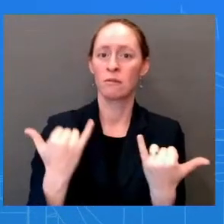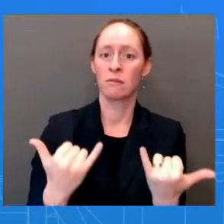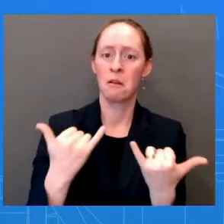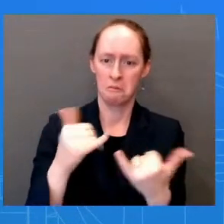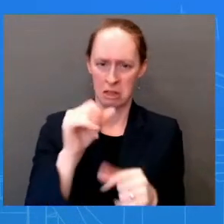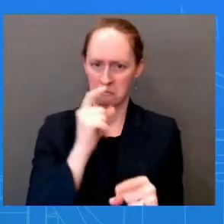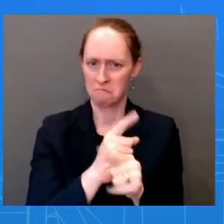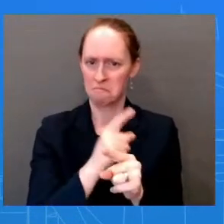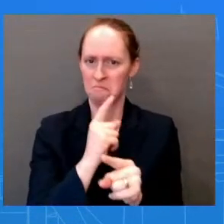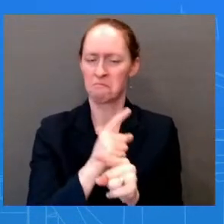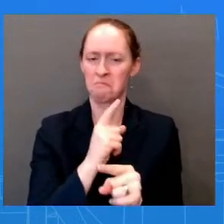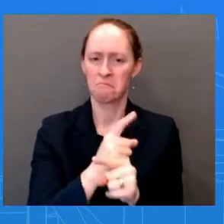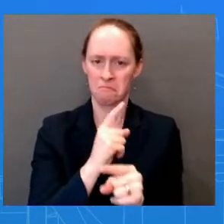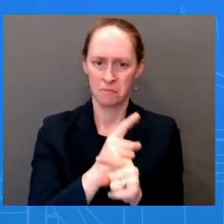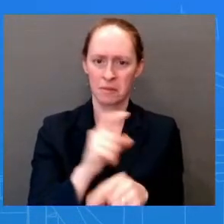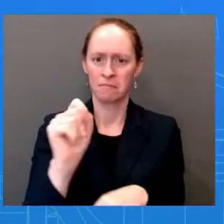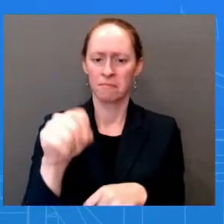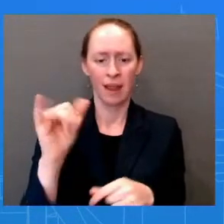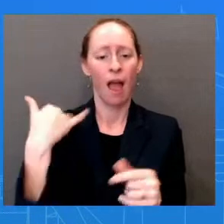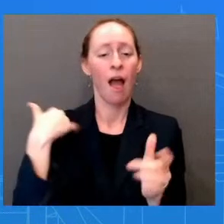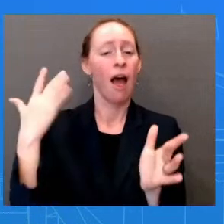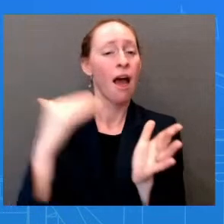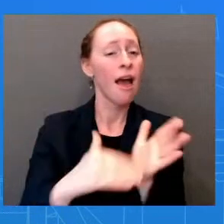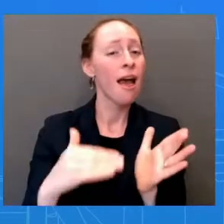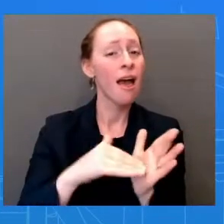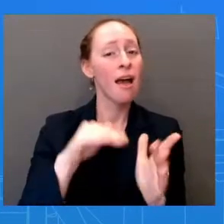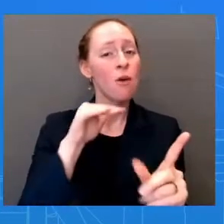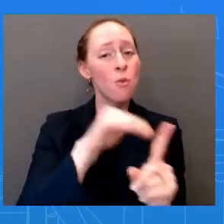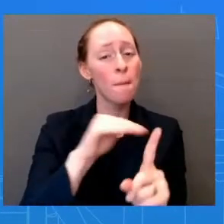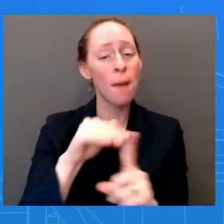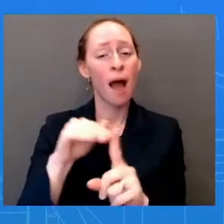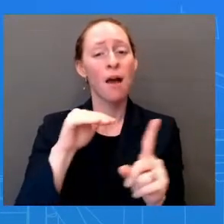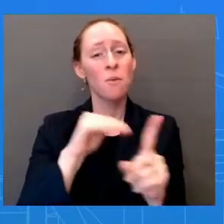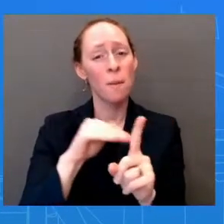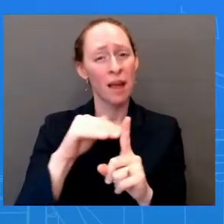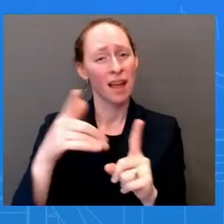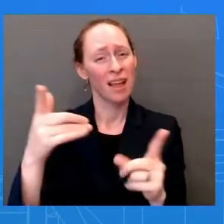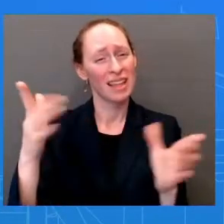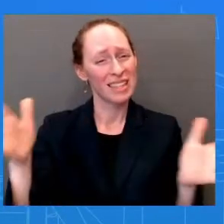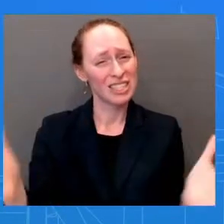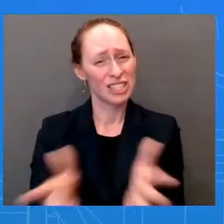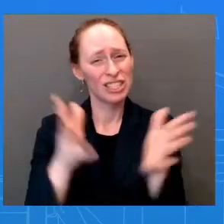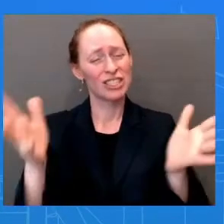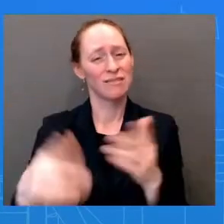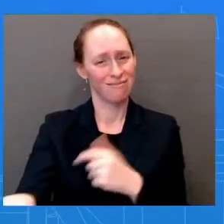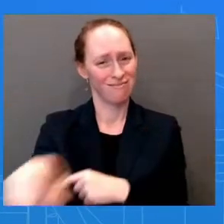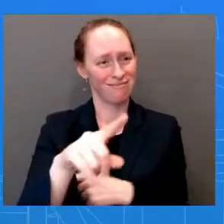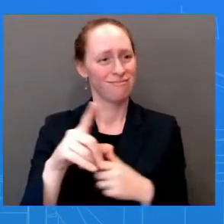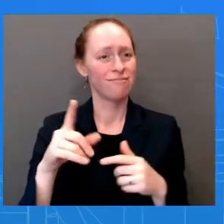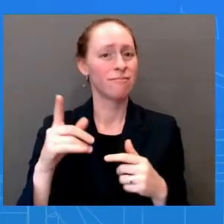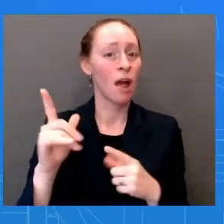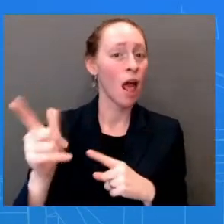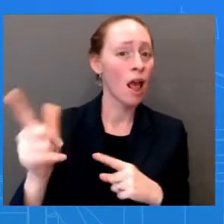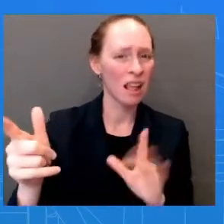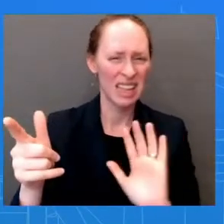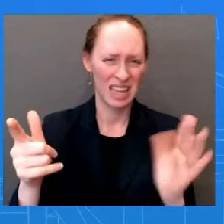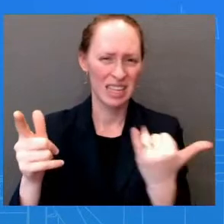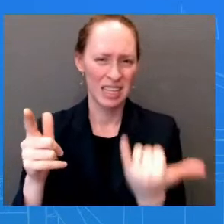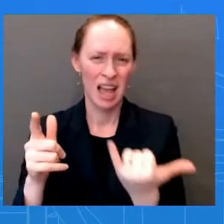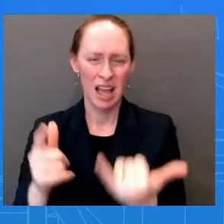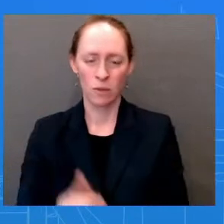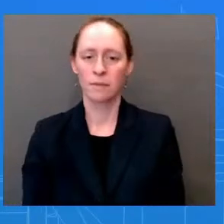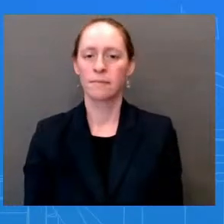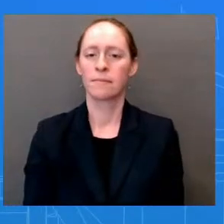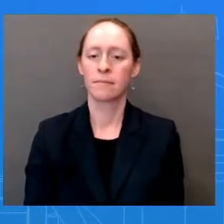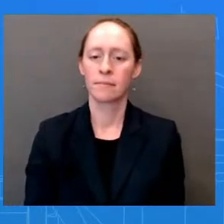about get your flu vaccine, because that's one of the issues that we're going to be dealing with this winter that we can do something about. When